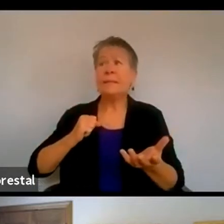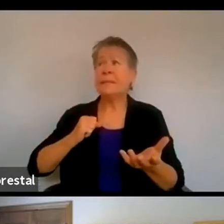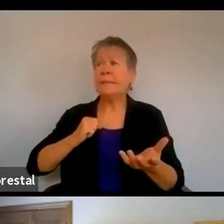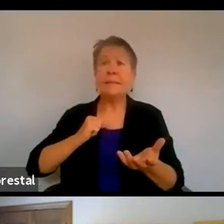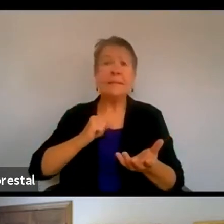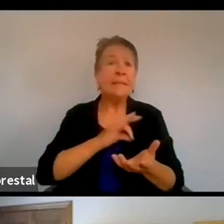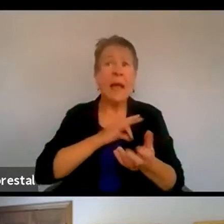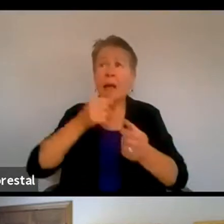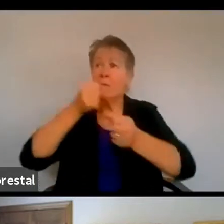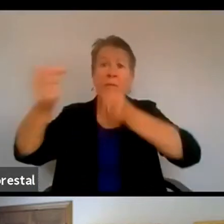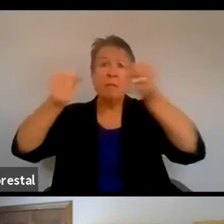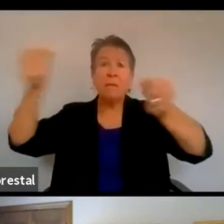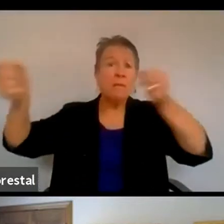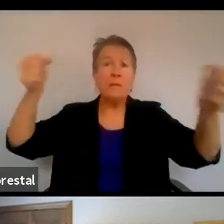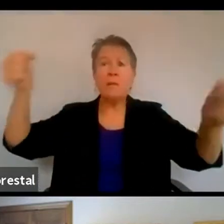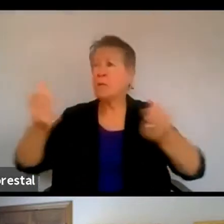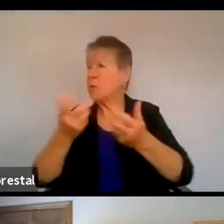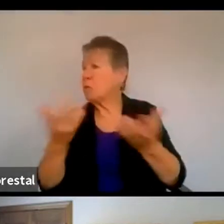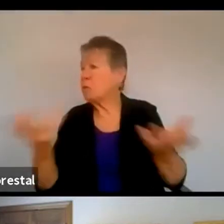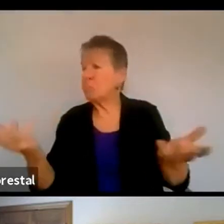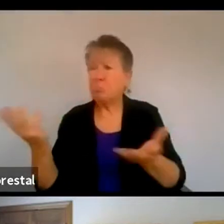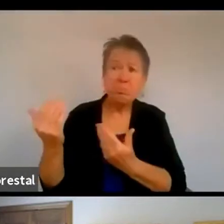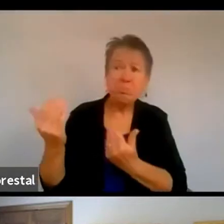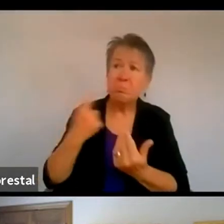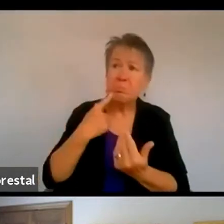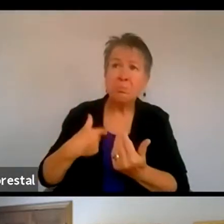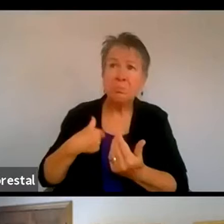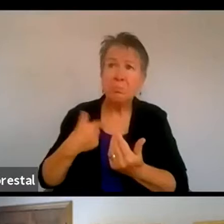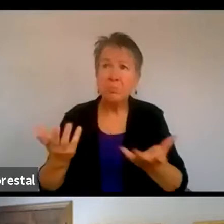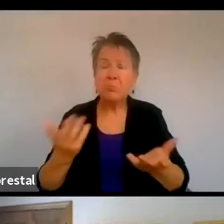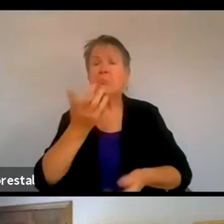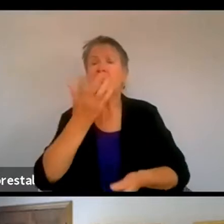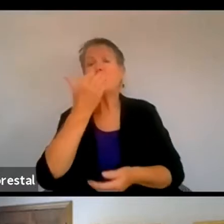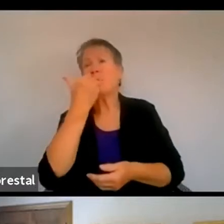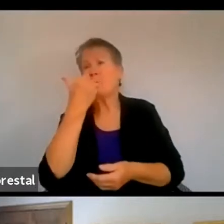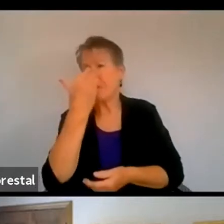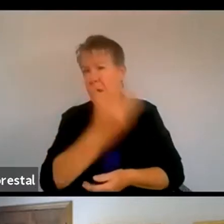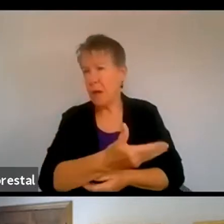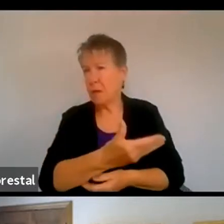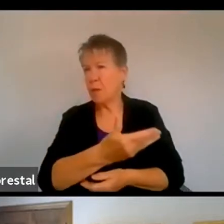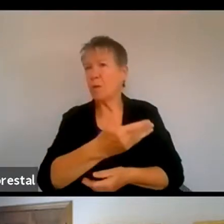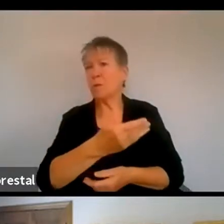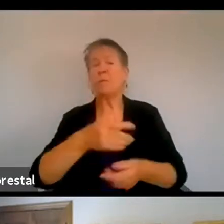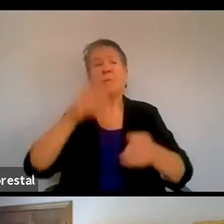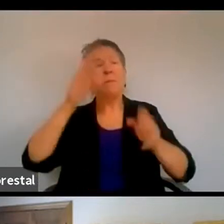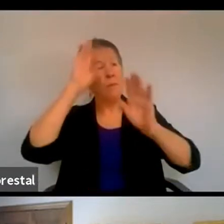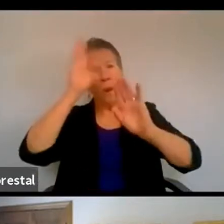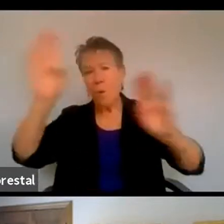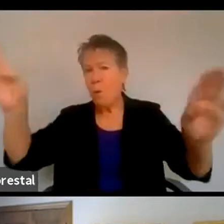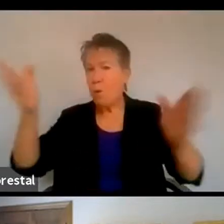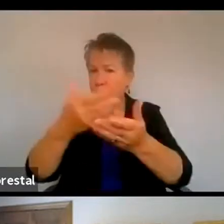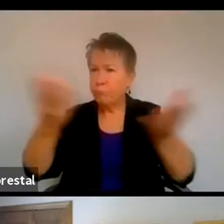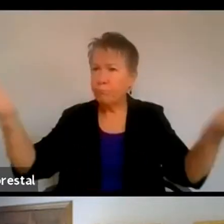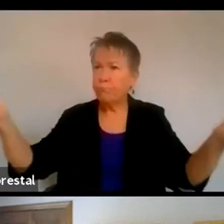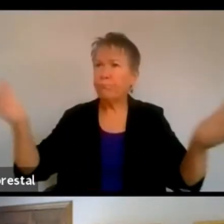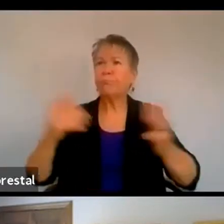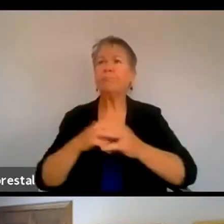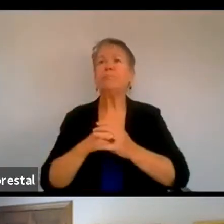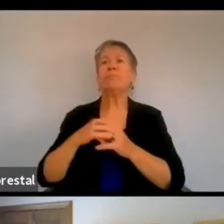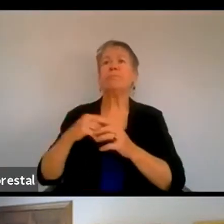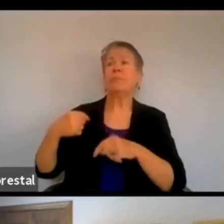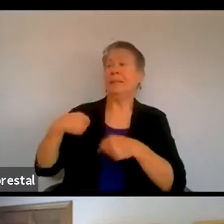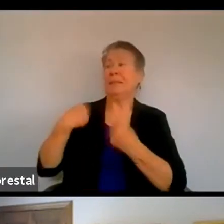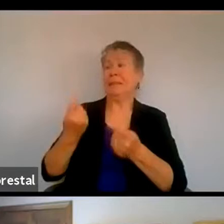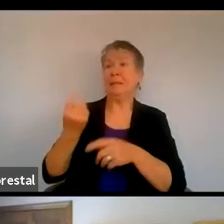your leadership as always. Thank you, Governor. Good afternoon. And since we've last met, we do not have any